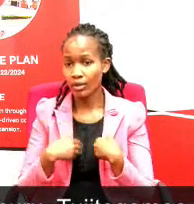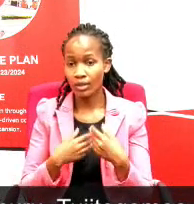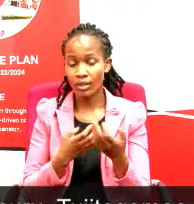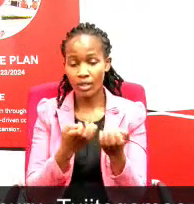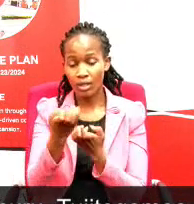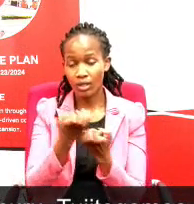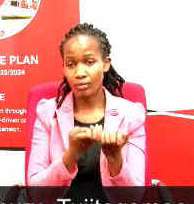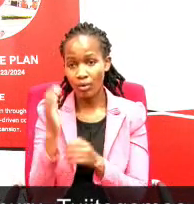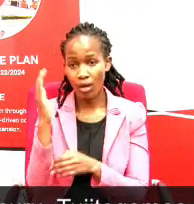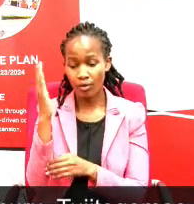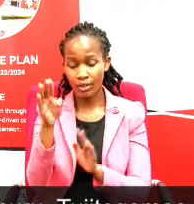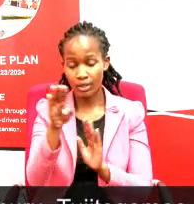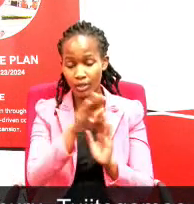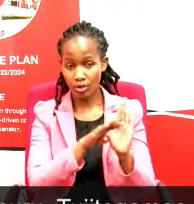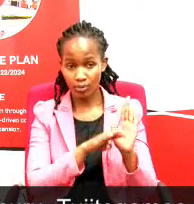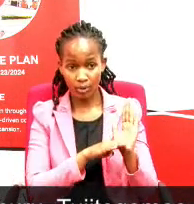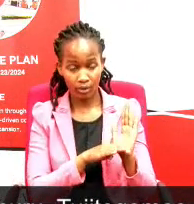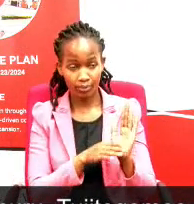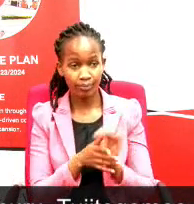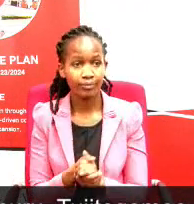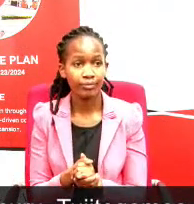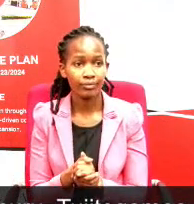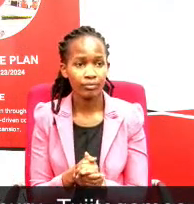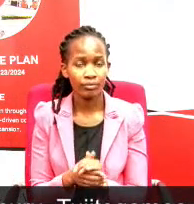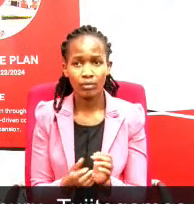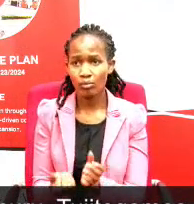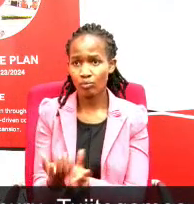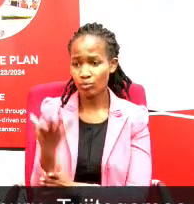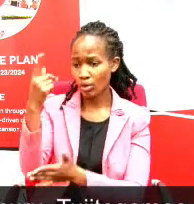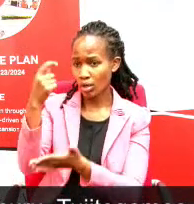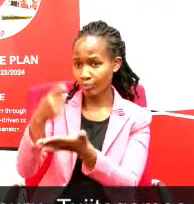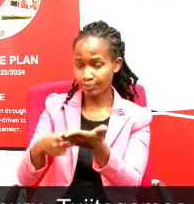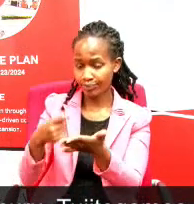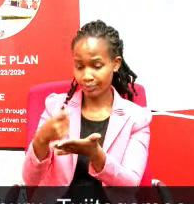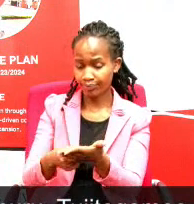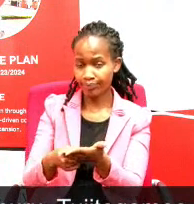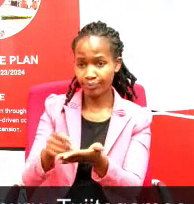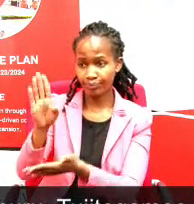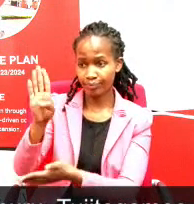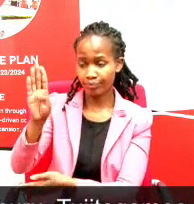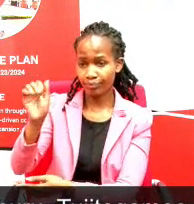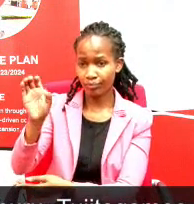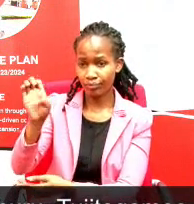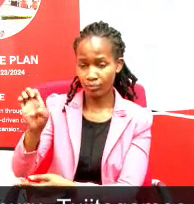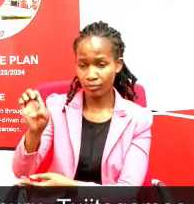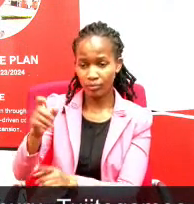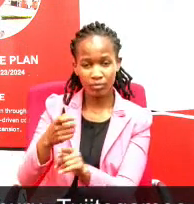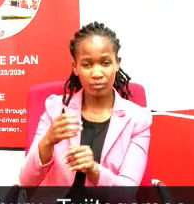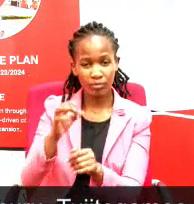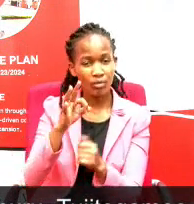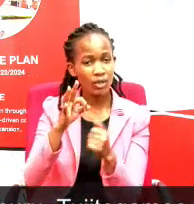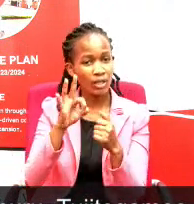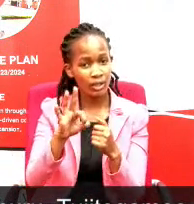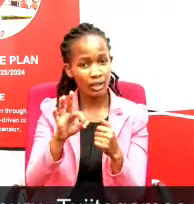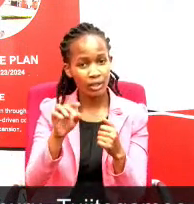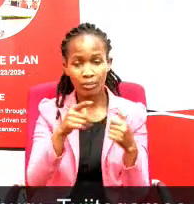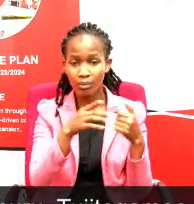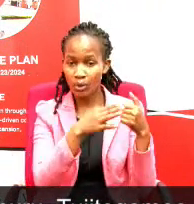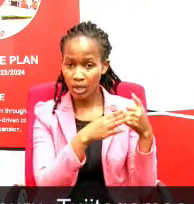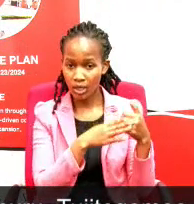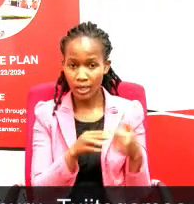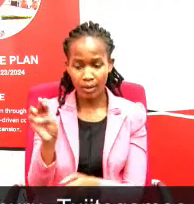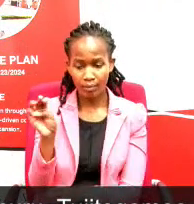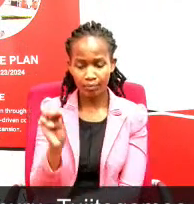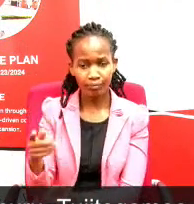facilitation program. We grew the tax base from 3.9 million